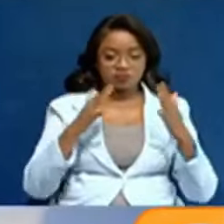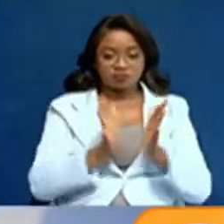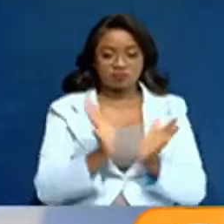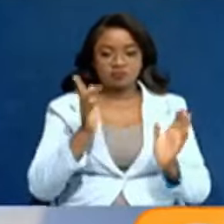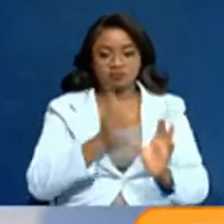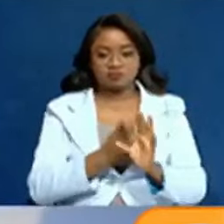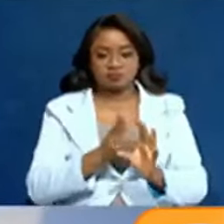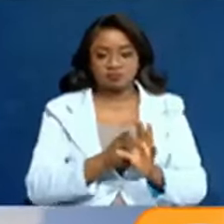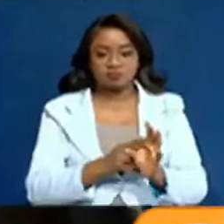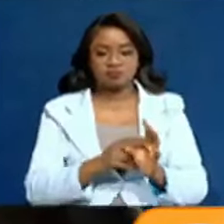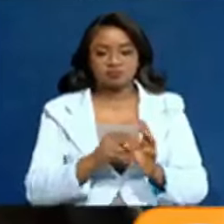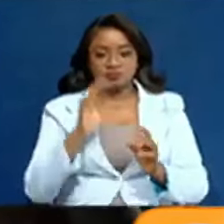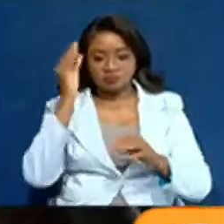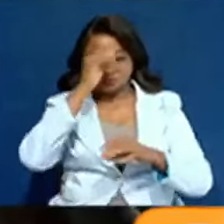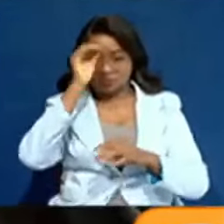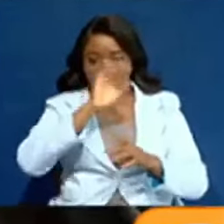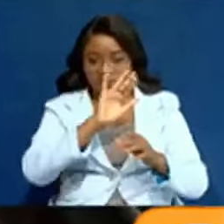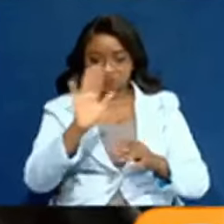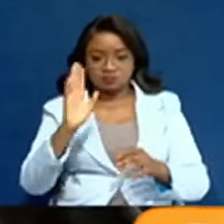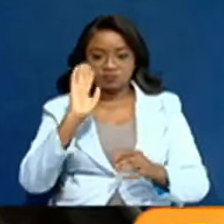stage would be considered.